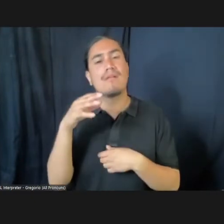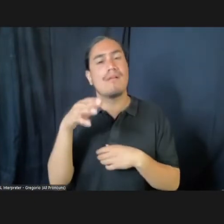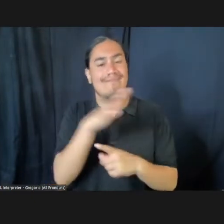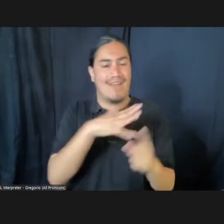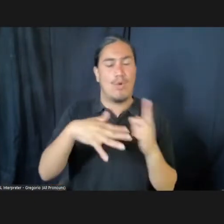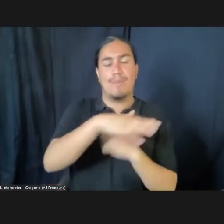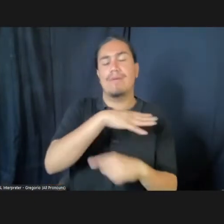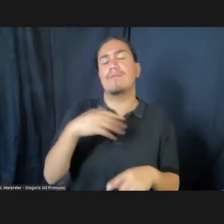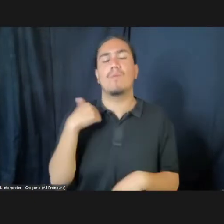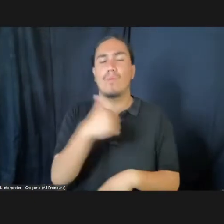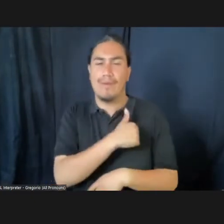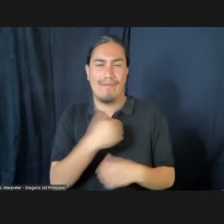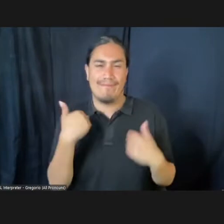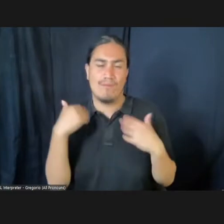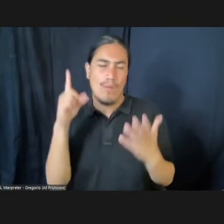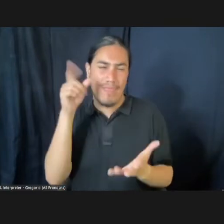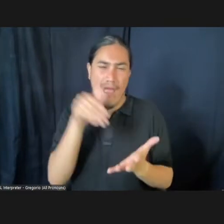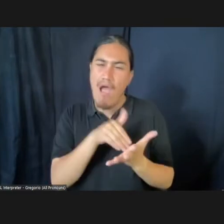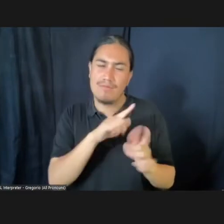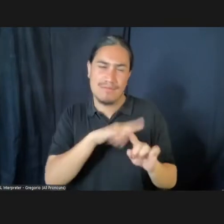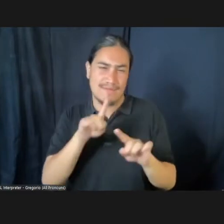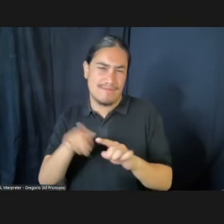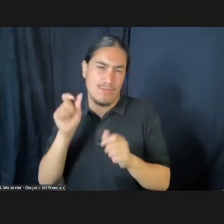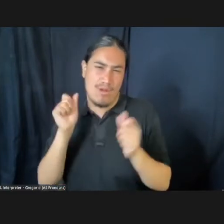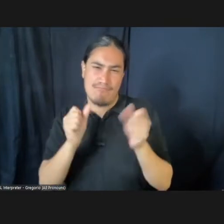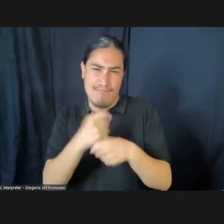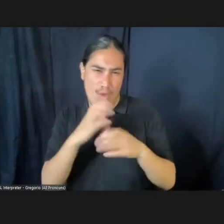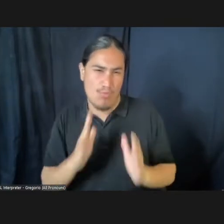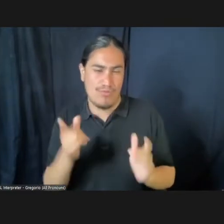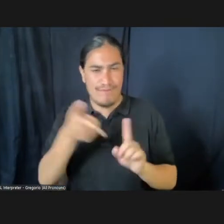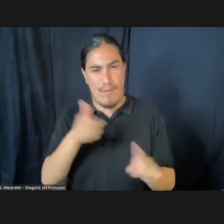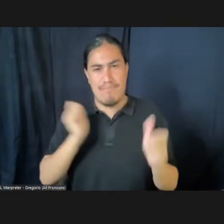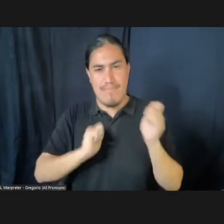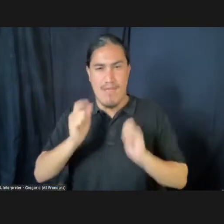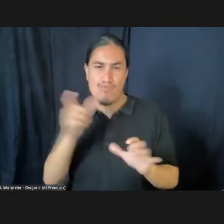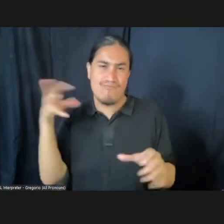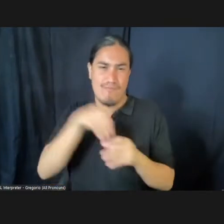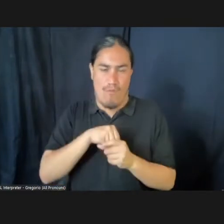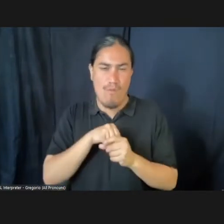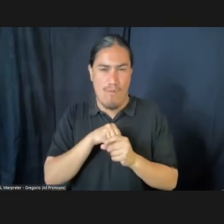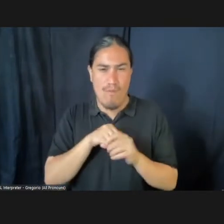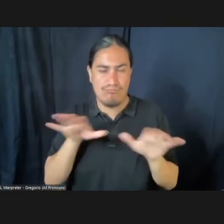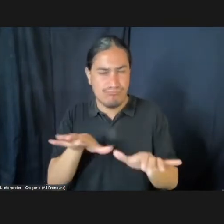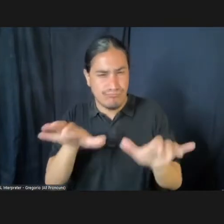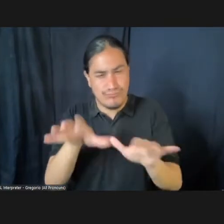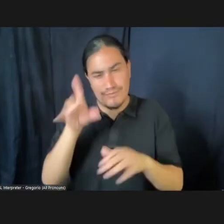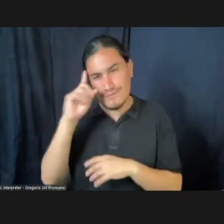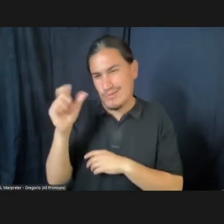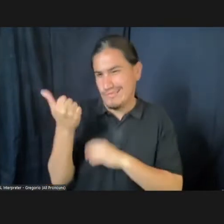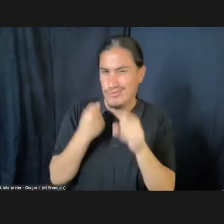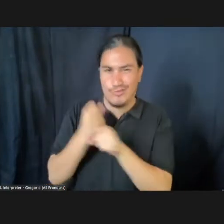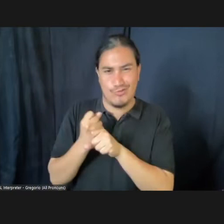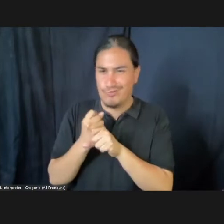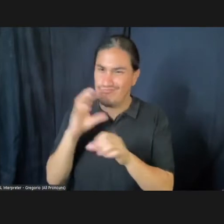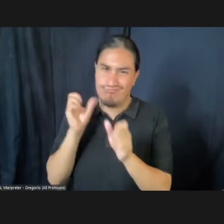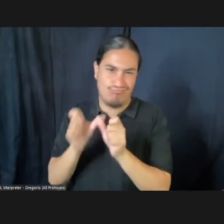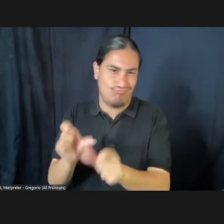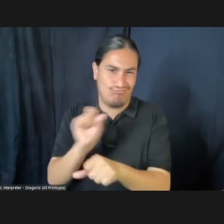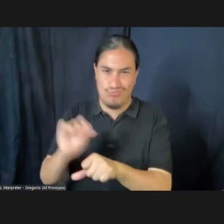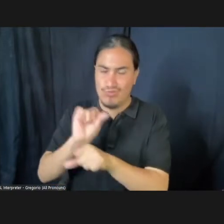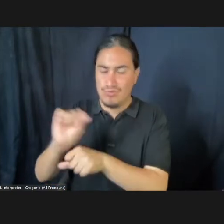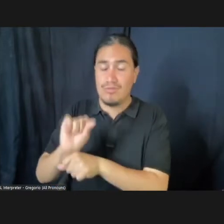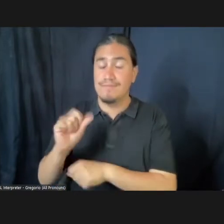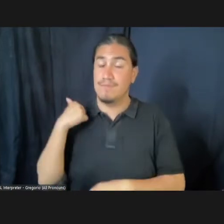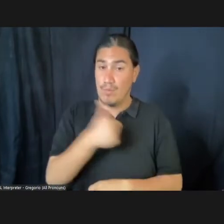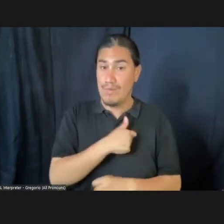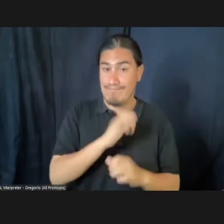theater makers who have shared their collective wisdom over the past decade. And putting together this